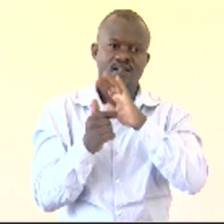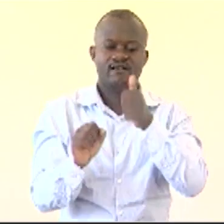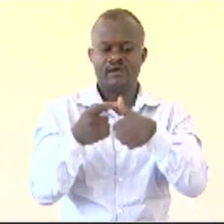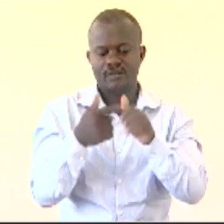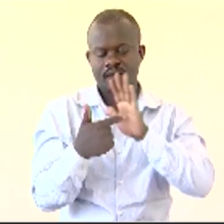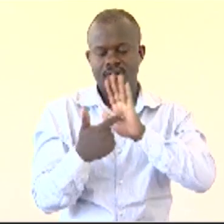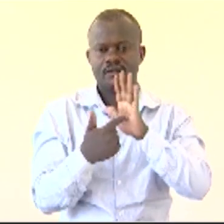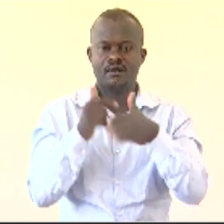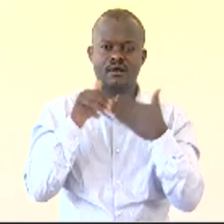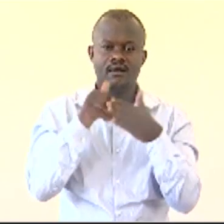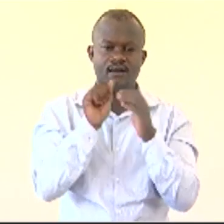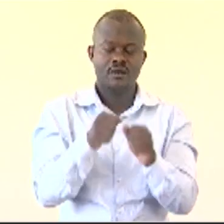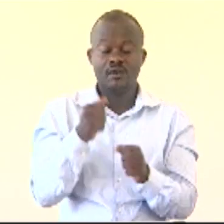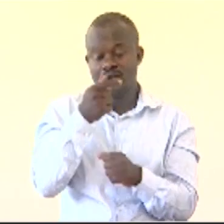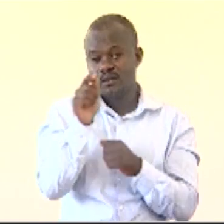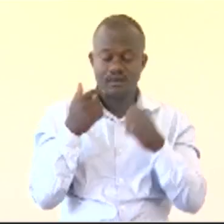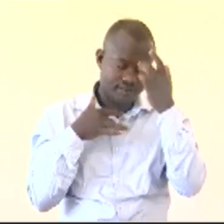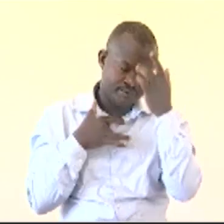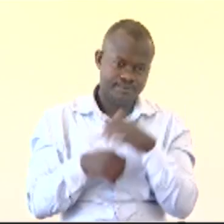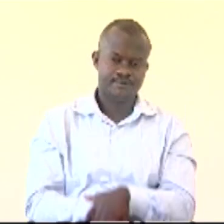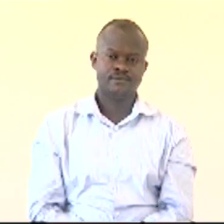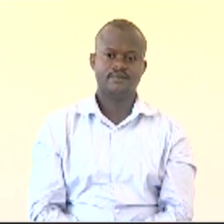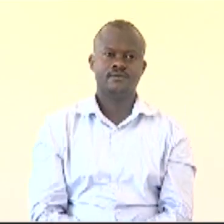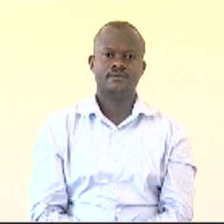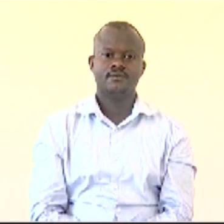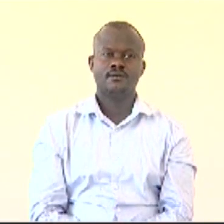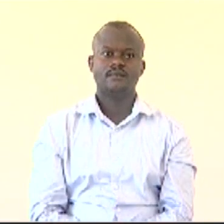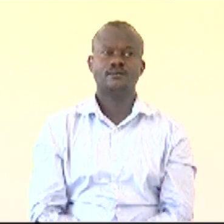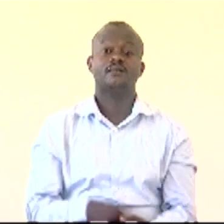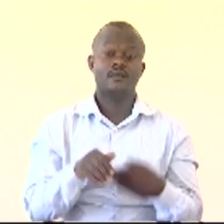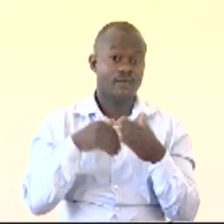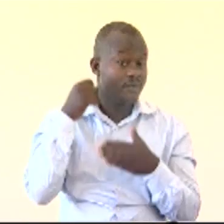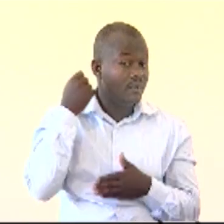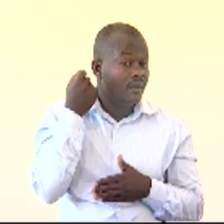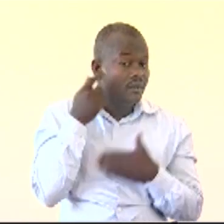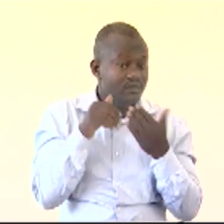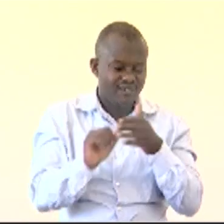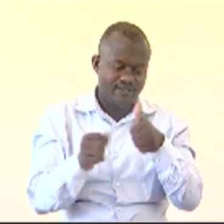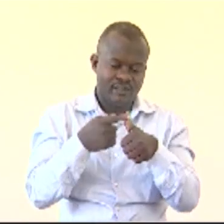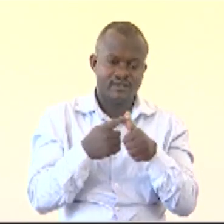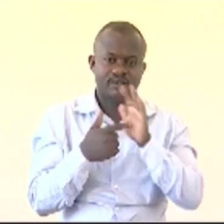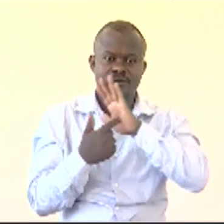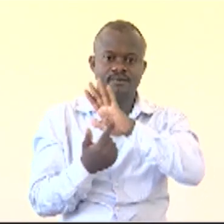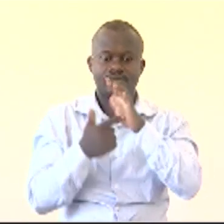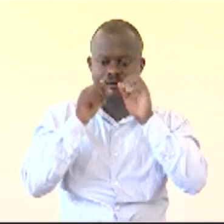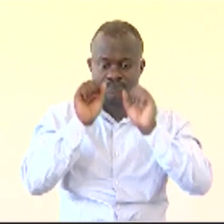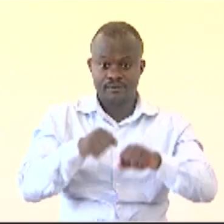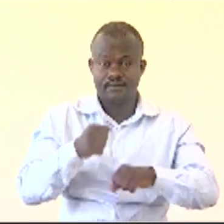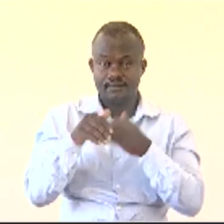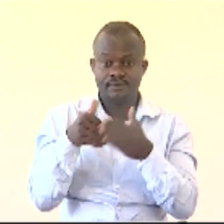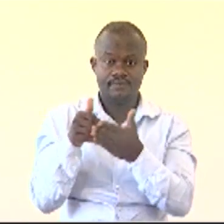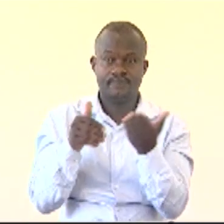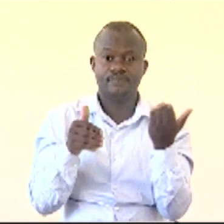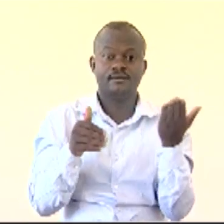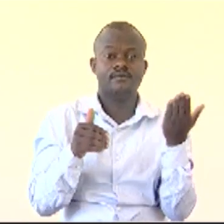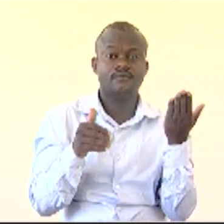that you can be able to realize that you are suffering from Ebola. Student, have you heard? I said the first symptom that you are able to realize that on